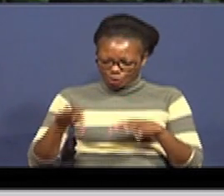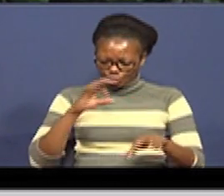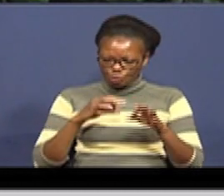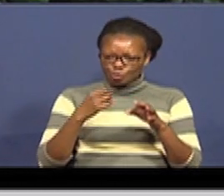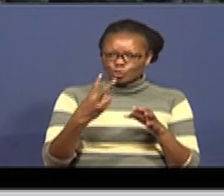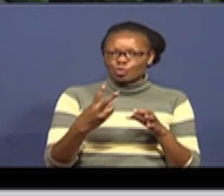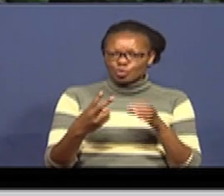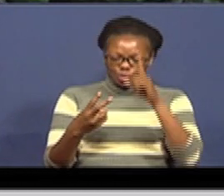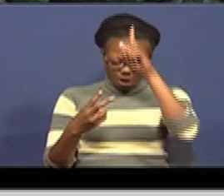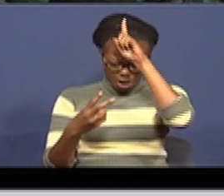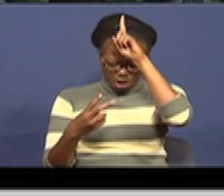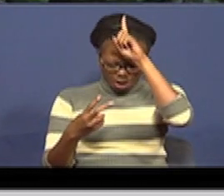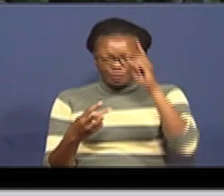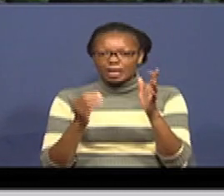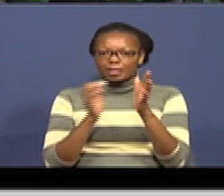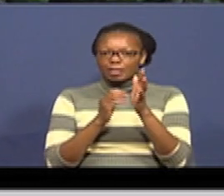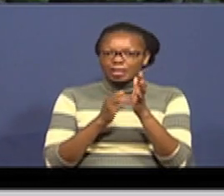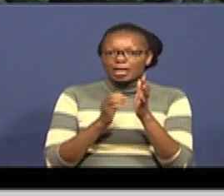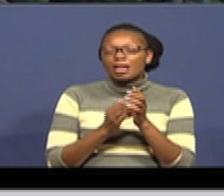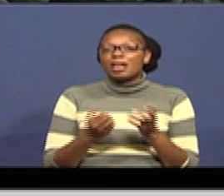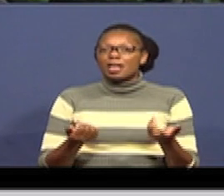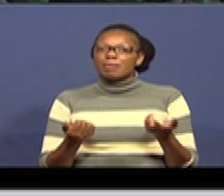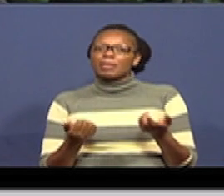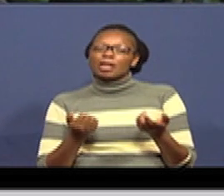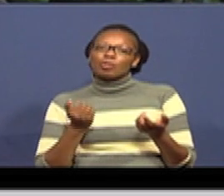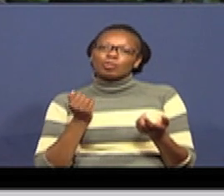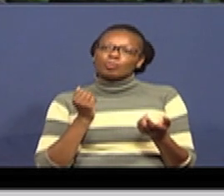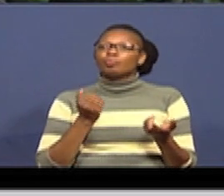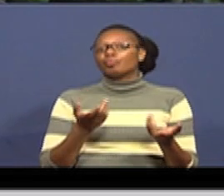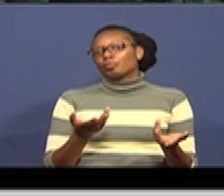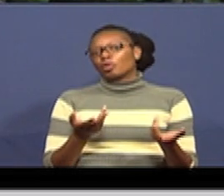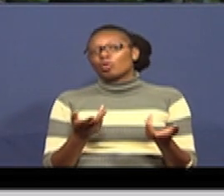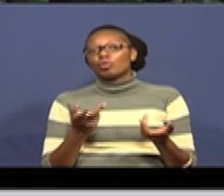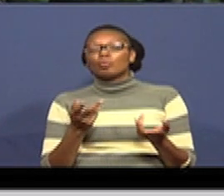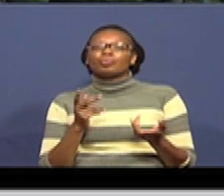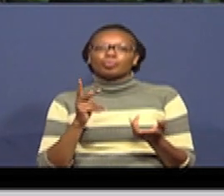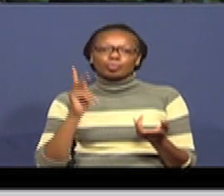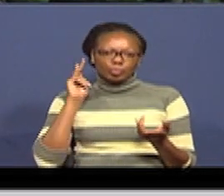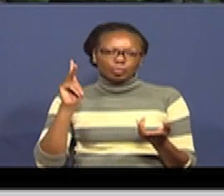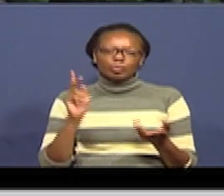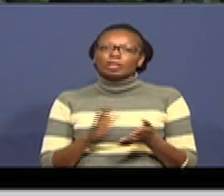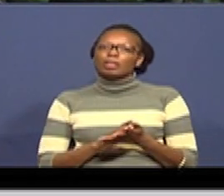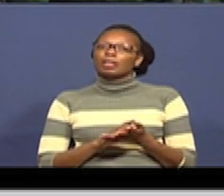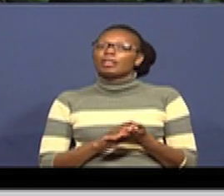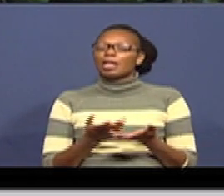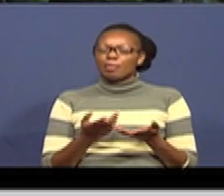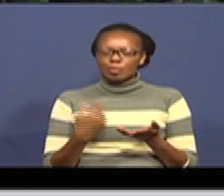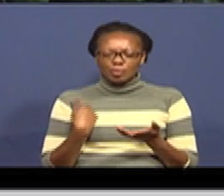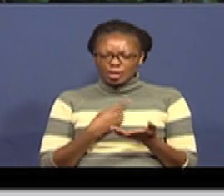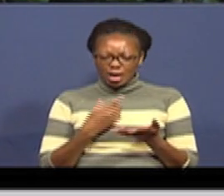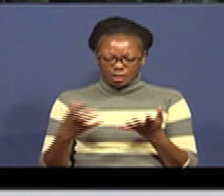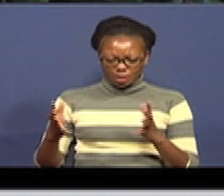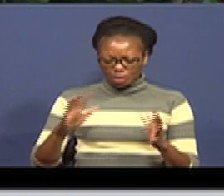to 2018, we chose the two model villages in Machakos County and Nyandaura counties